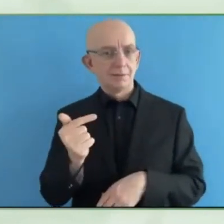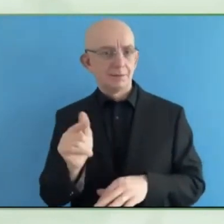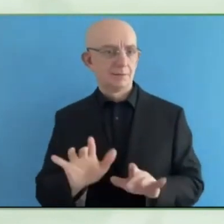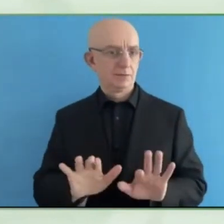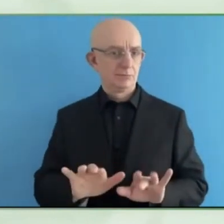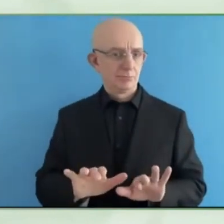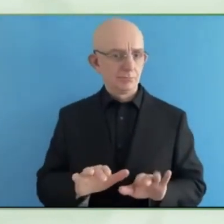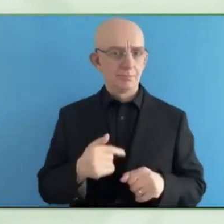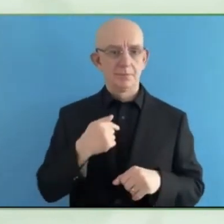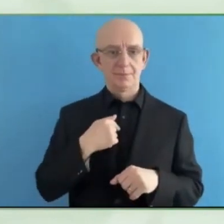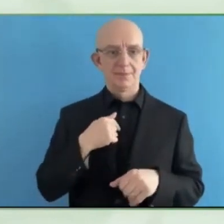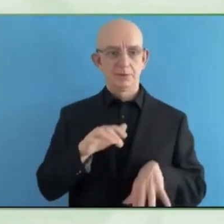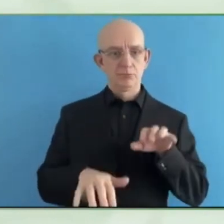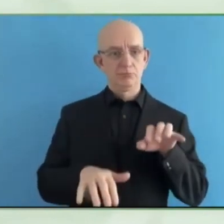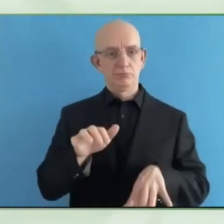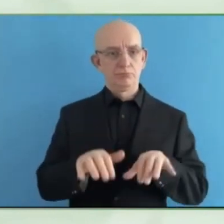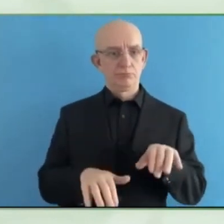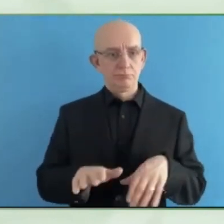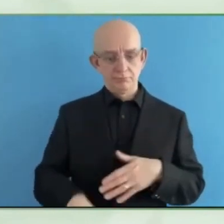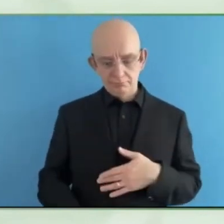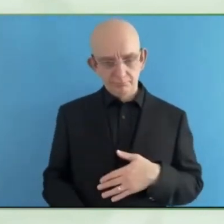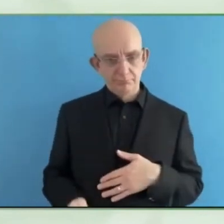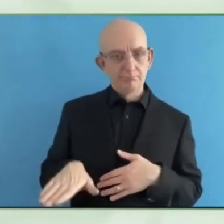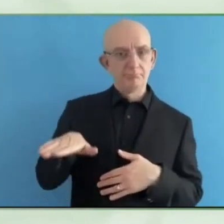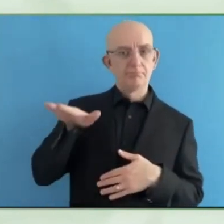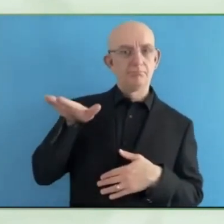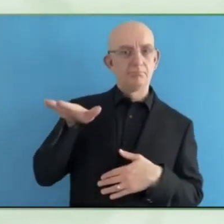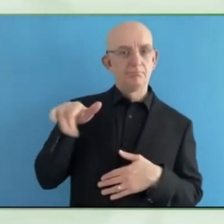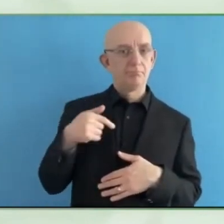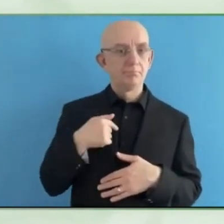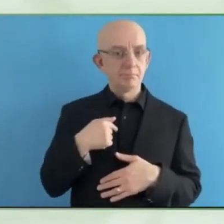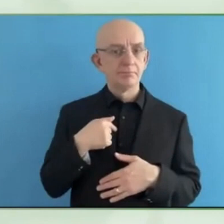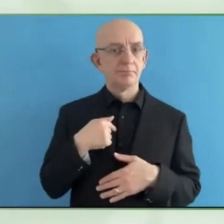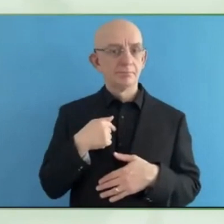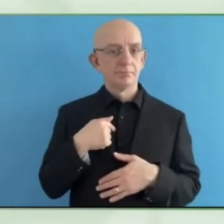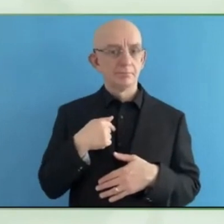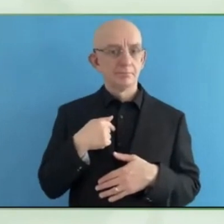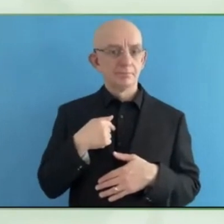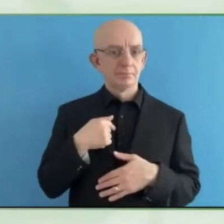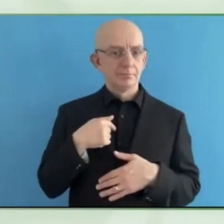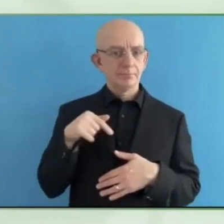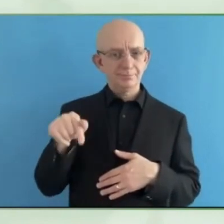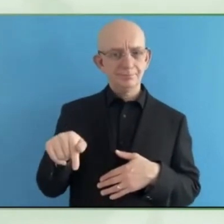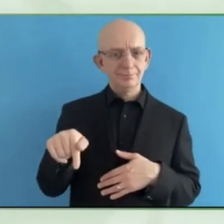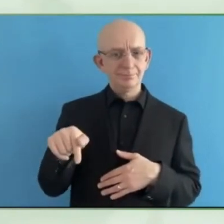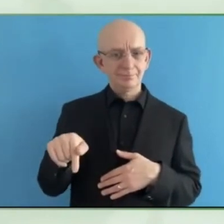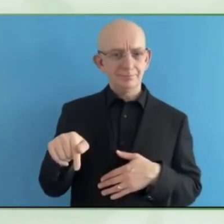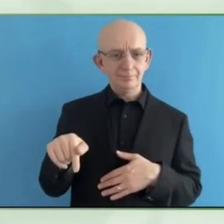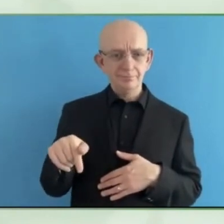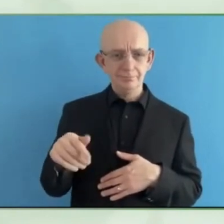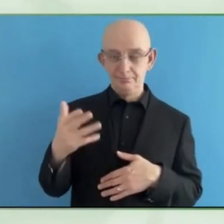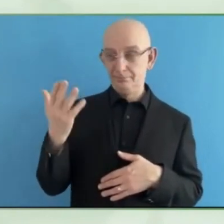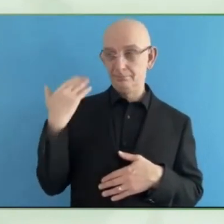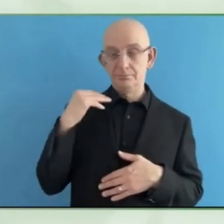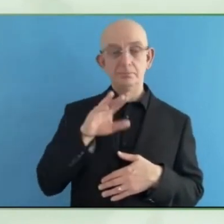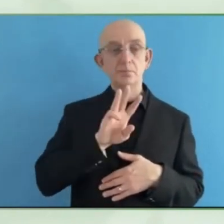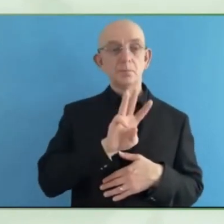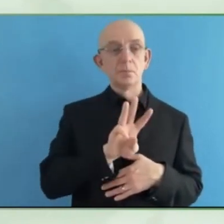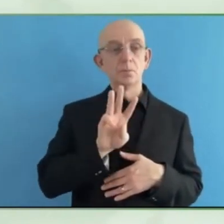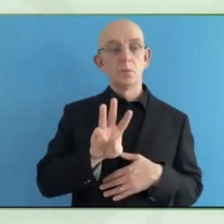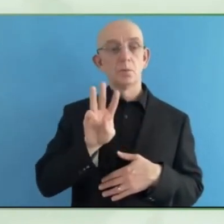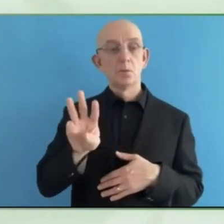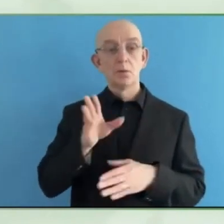we are using AI. We do not provide products for your community.